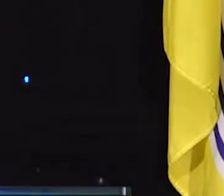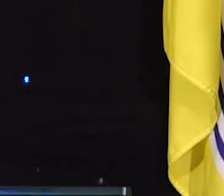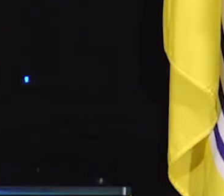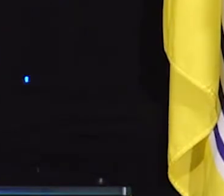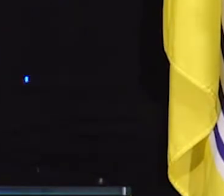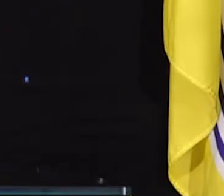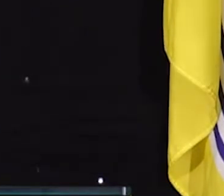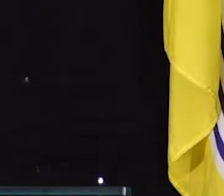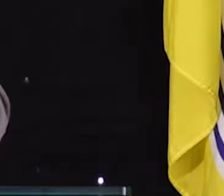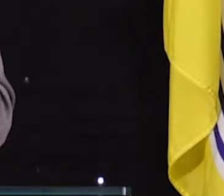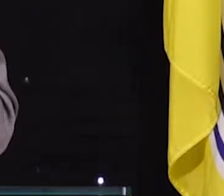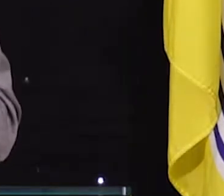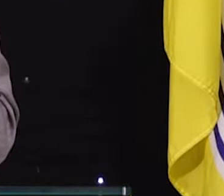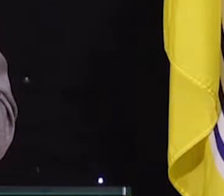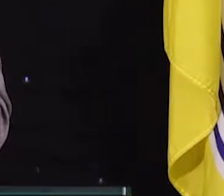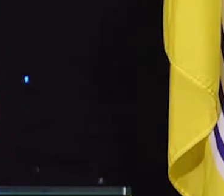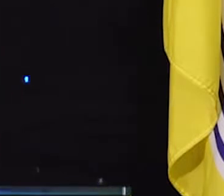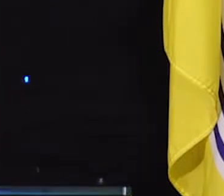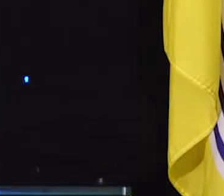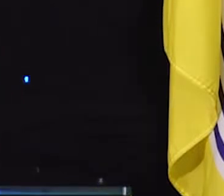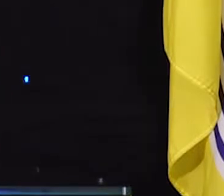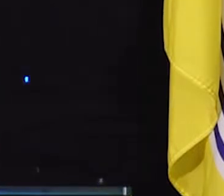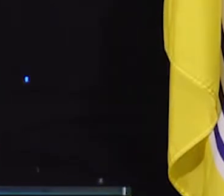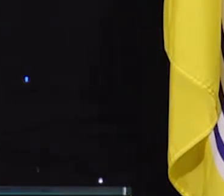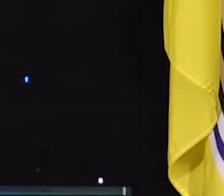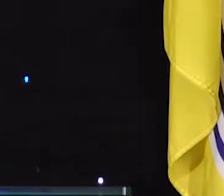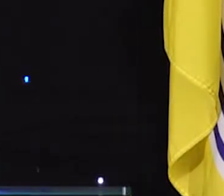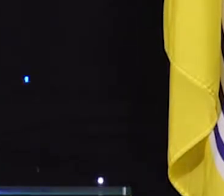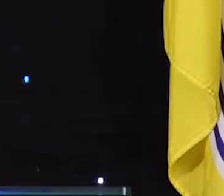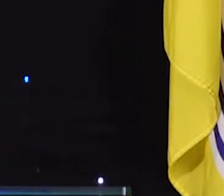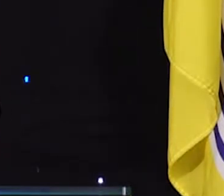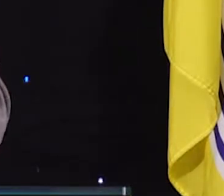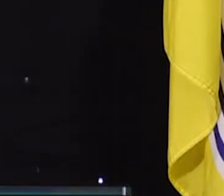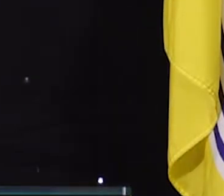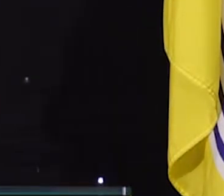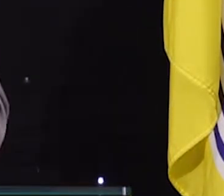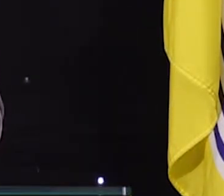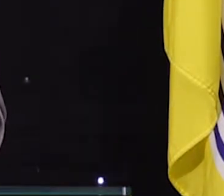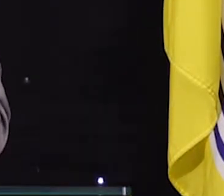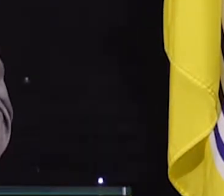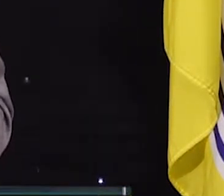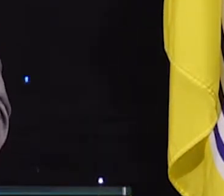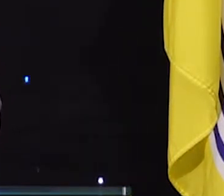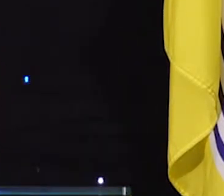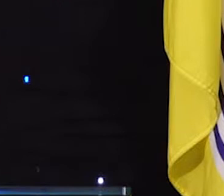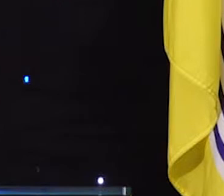he desired to inherit something from him. So he walked closely with him.